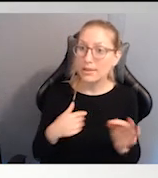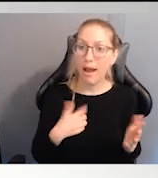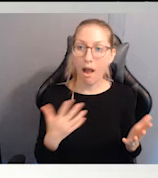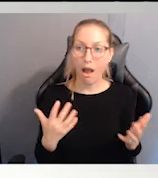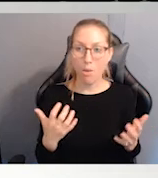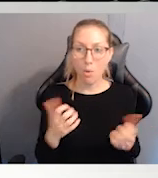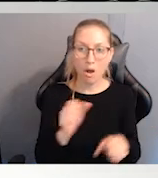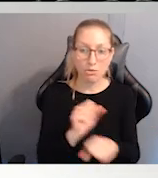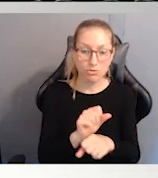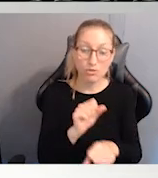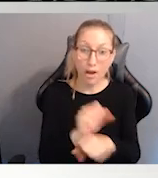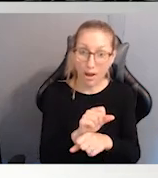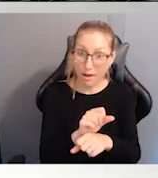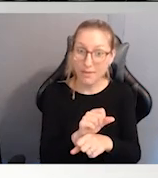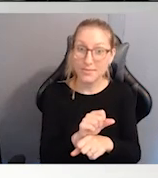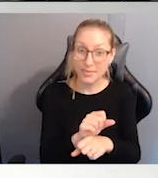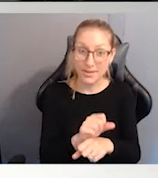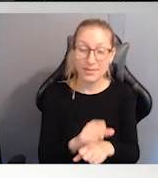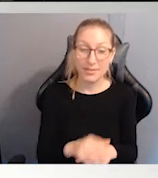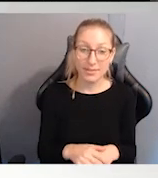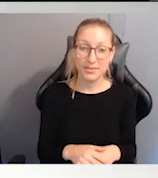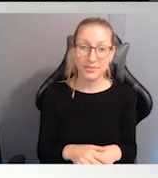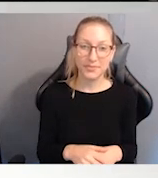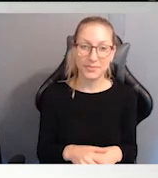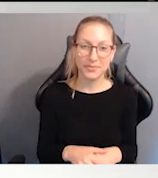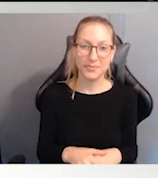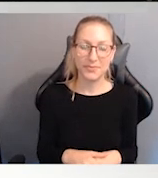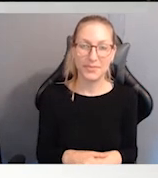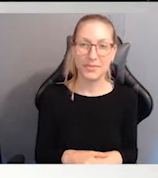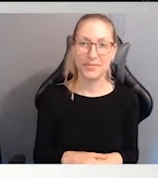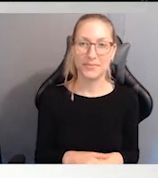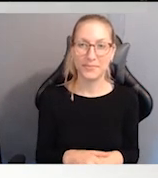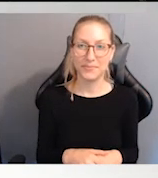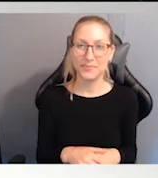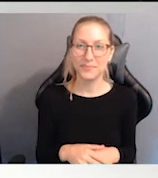Okay. So here we go.